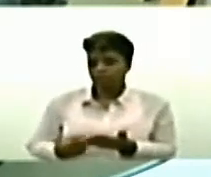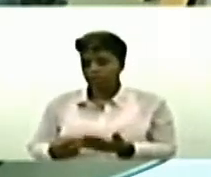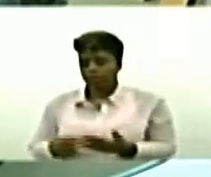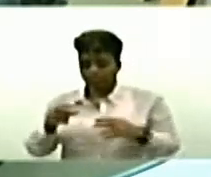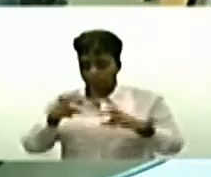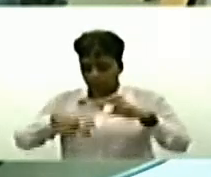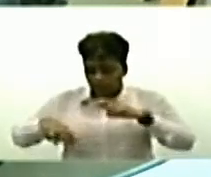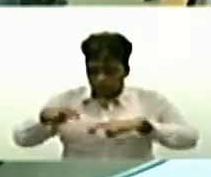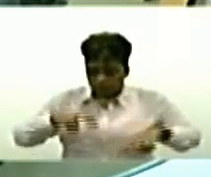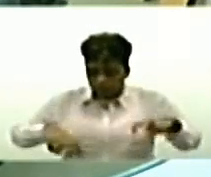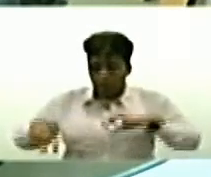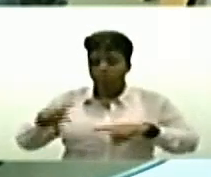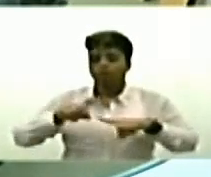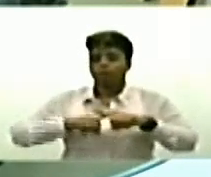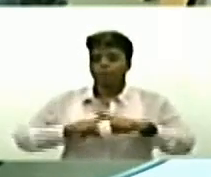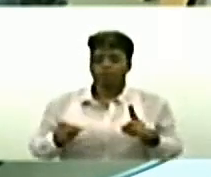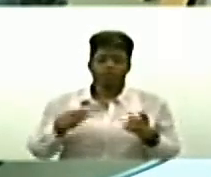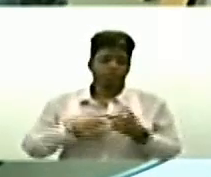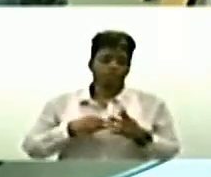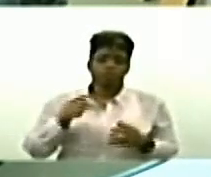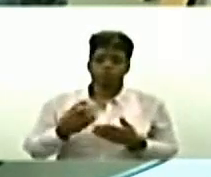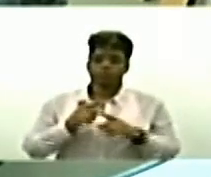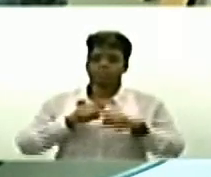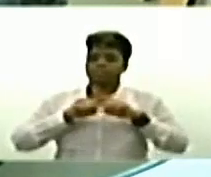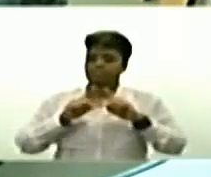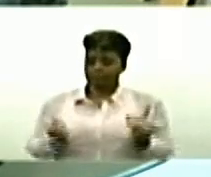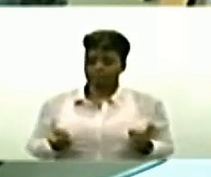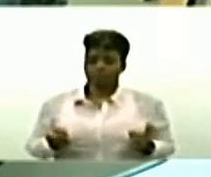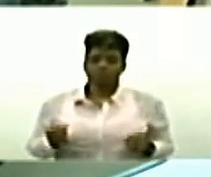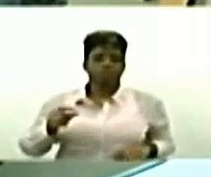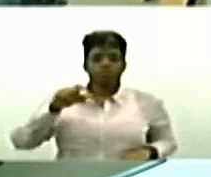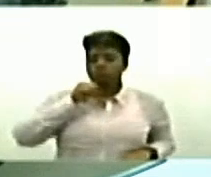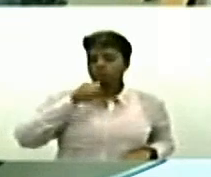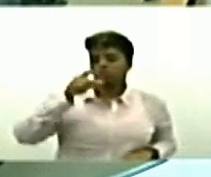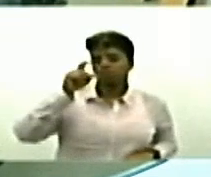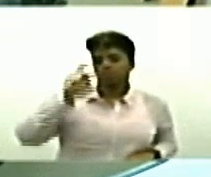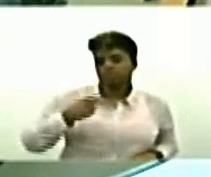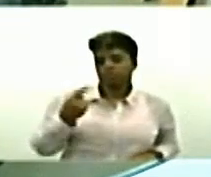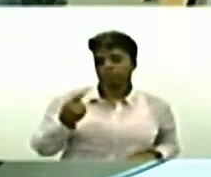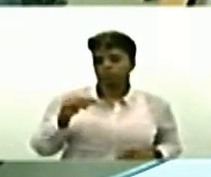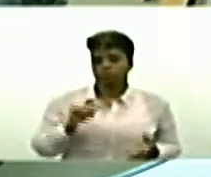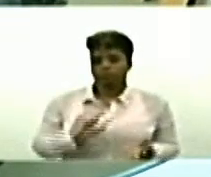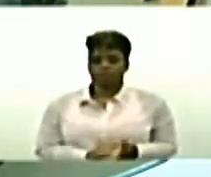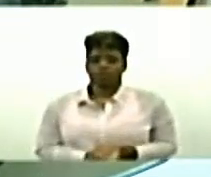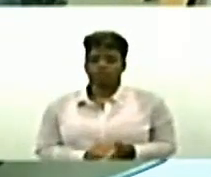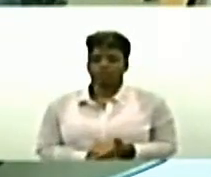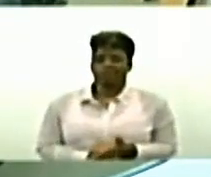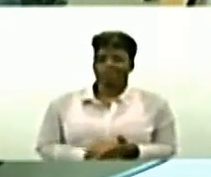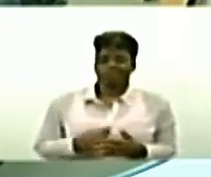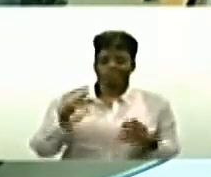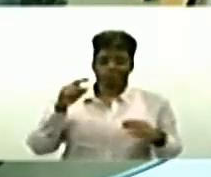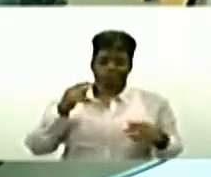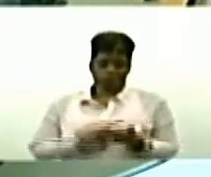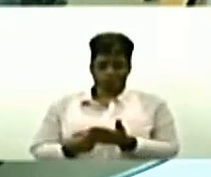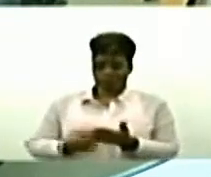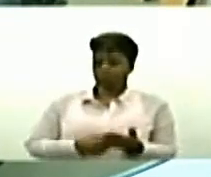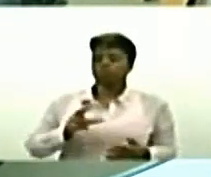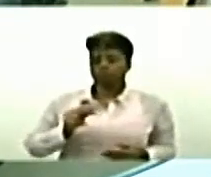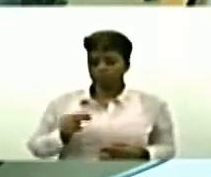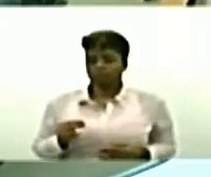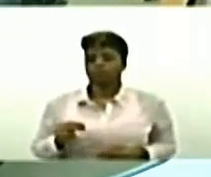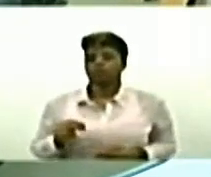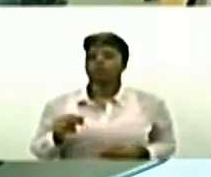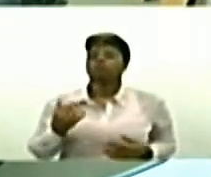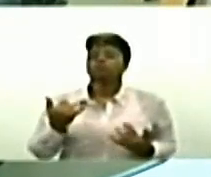made. Yes? Because it's a money bill does not go through that process. So I will now put the